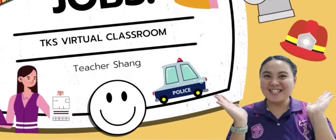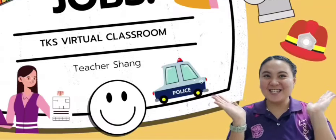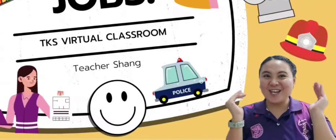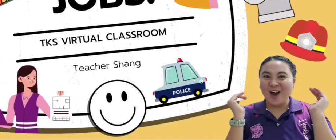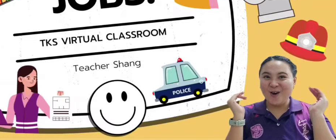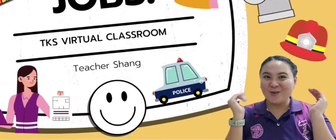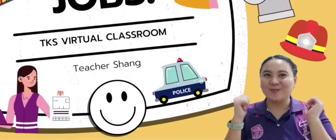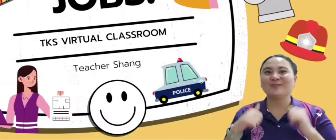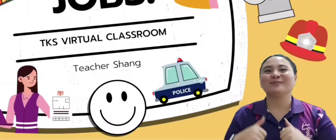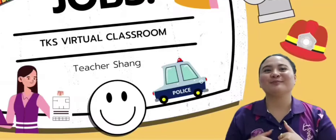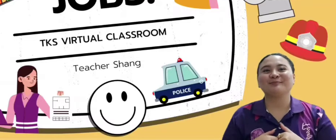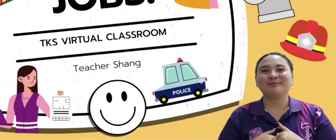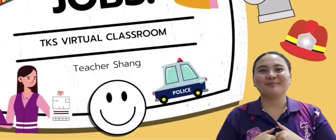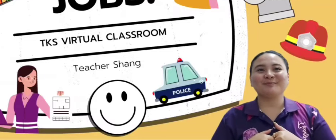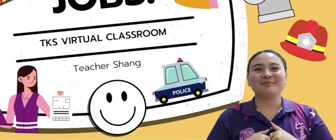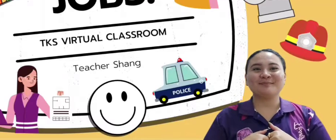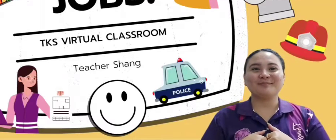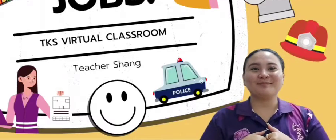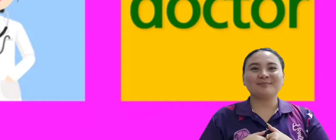Let's go.